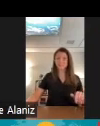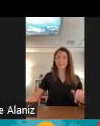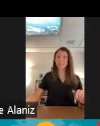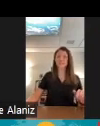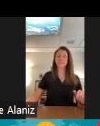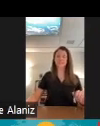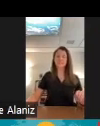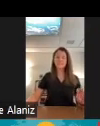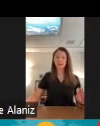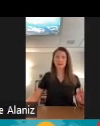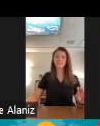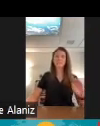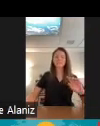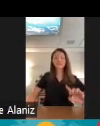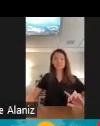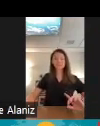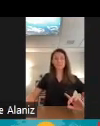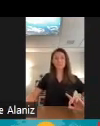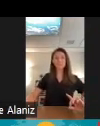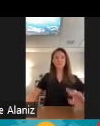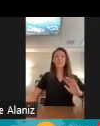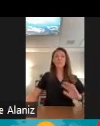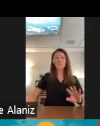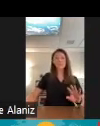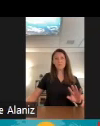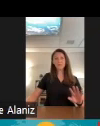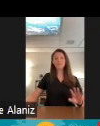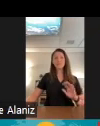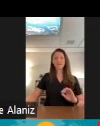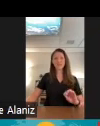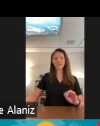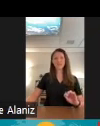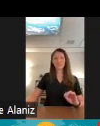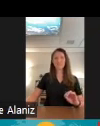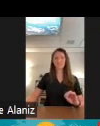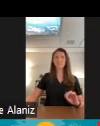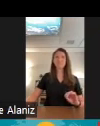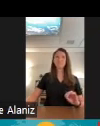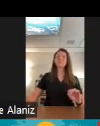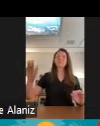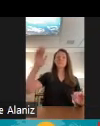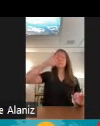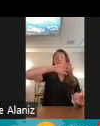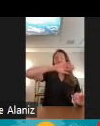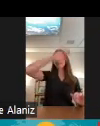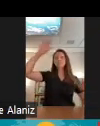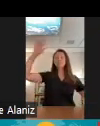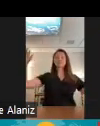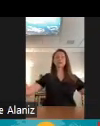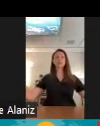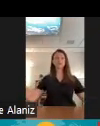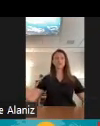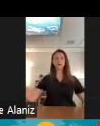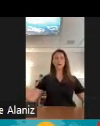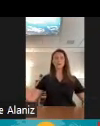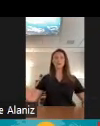this executive function. And those are inhibition, working memory, and cognitive flexibility. So again, executive function